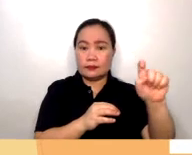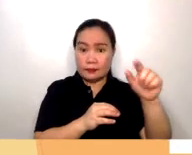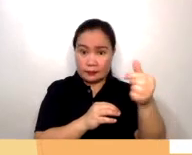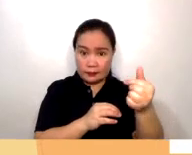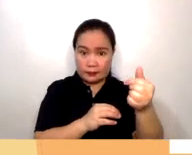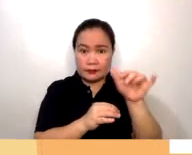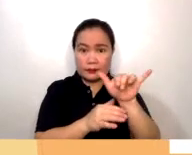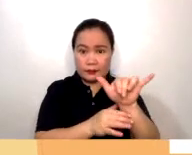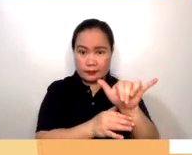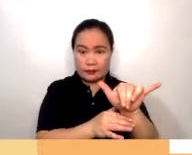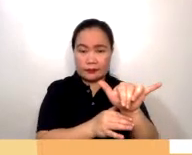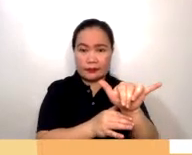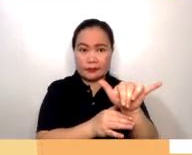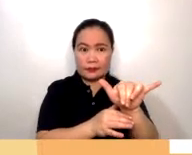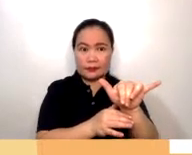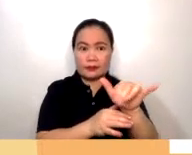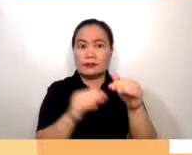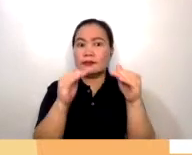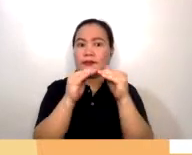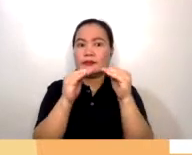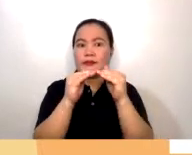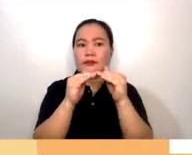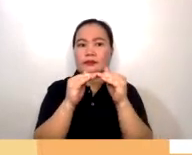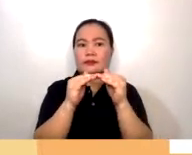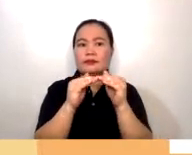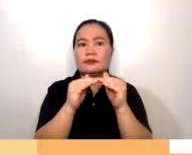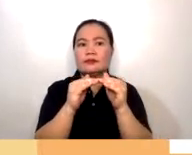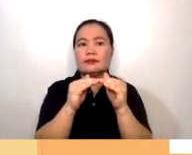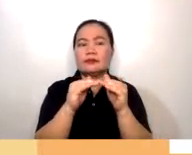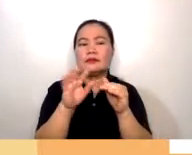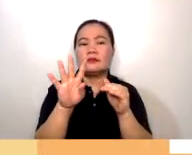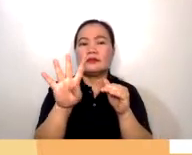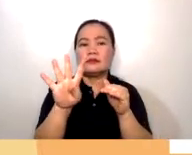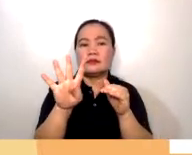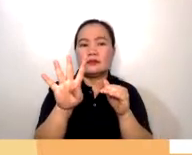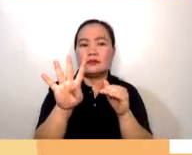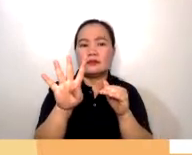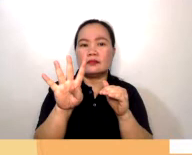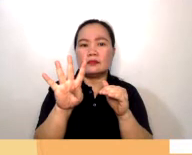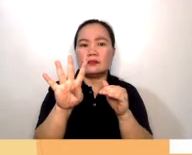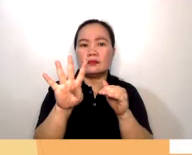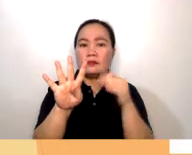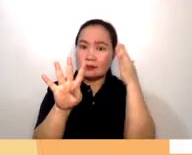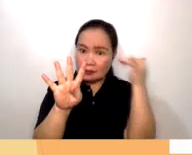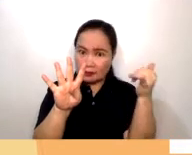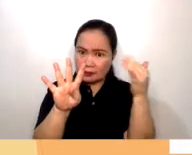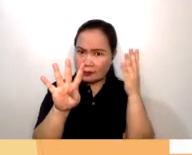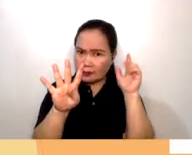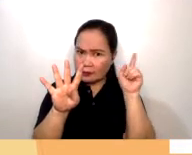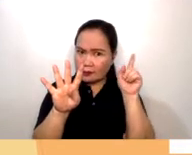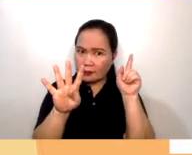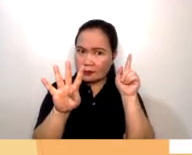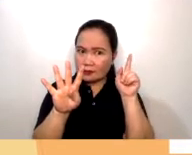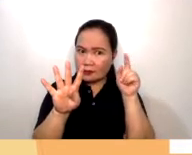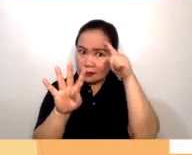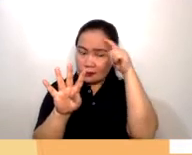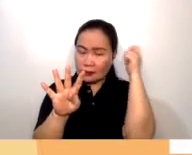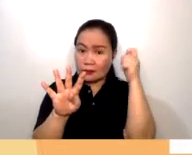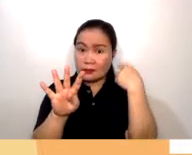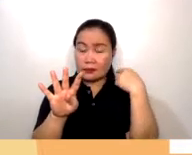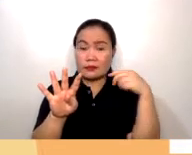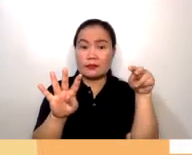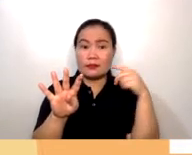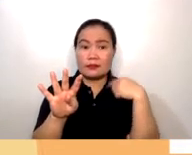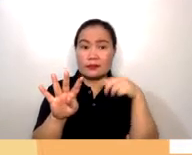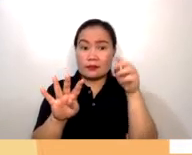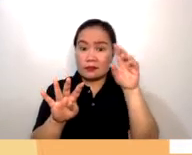negative 7x plus y equals 4. So bakit ito na lang yung natira? Because we're going to